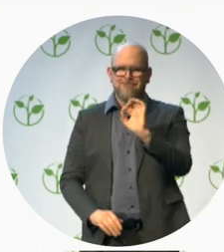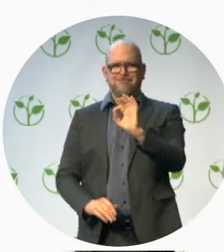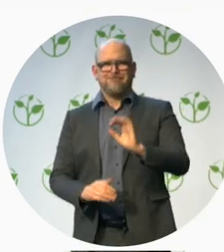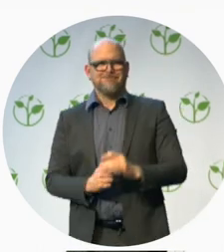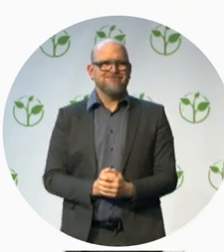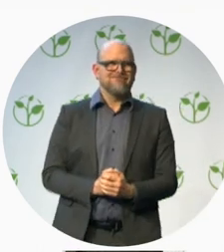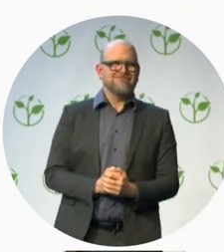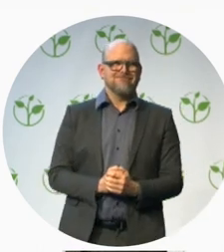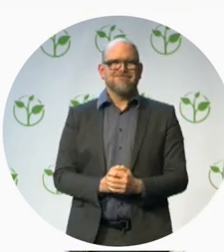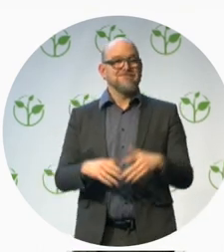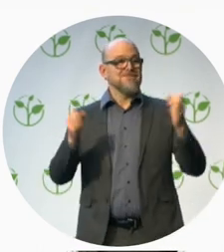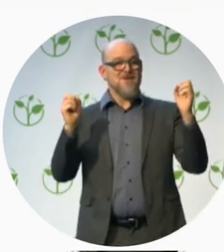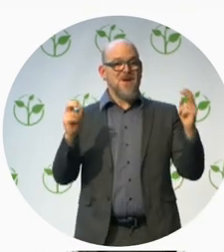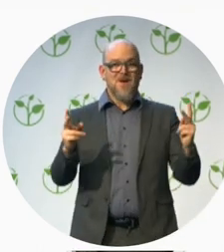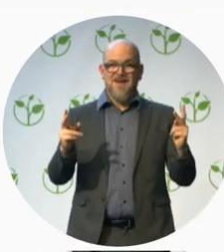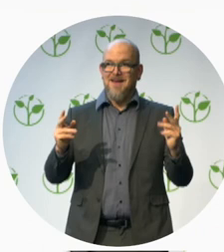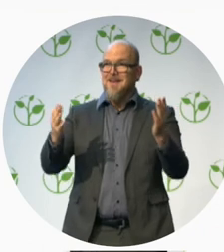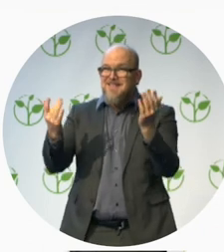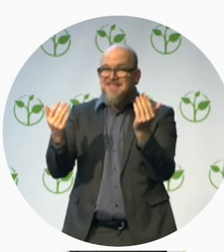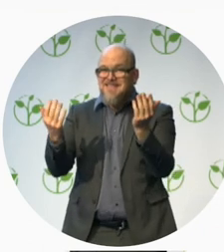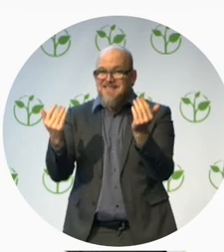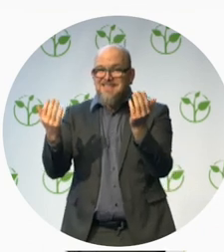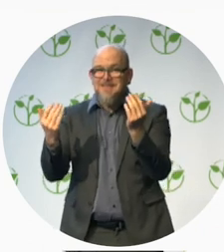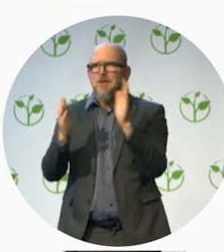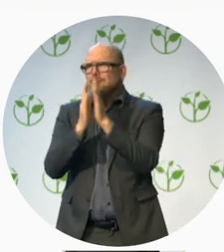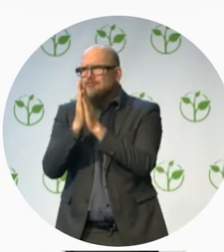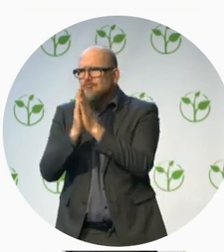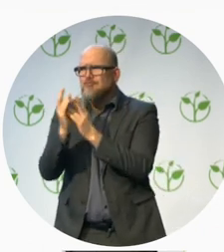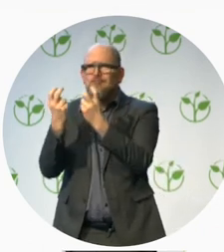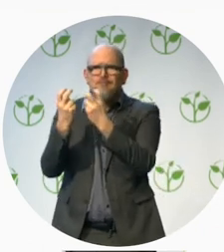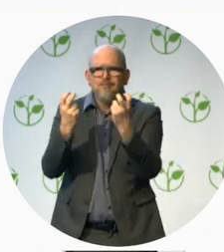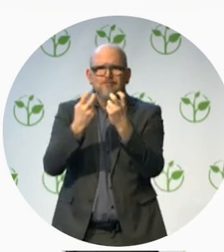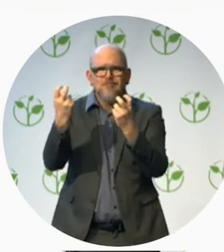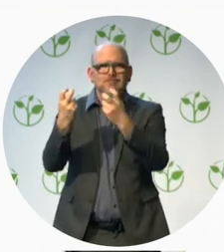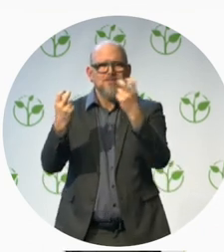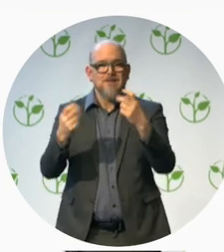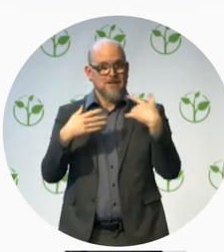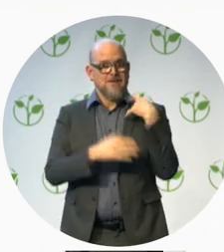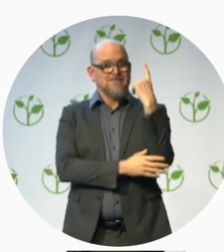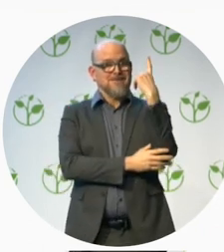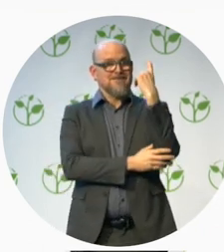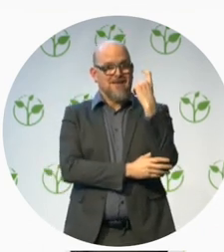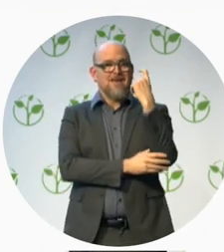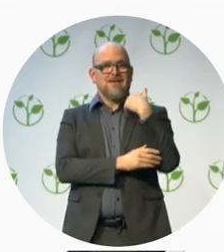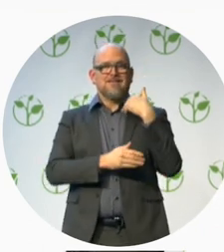come on all ye in right now and sit down. The sooner we begin, the sooner we shall eat.